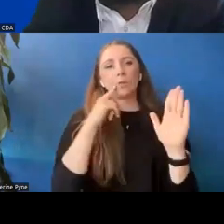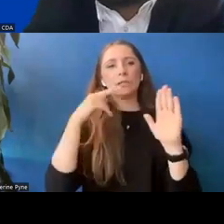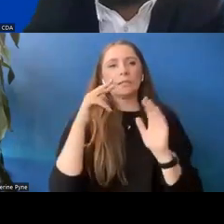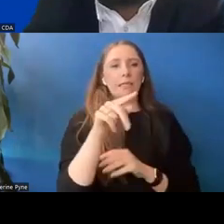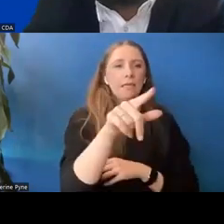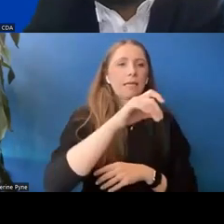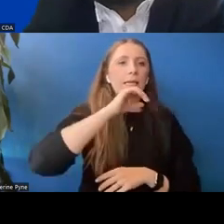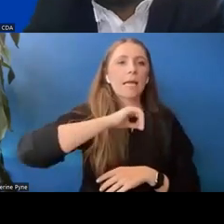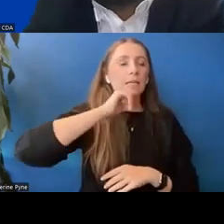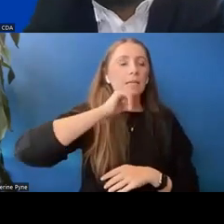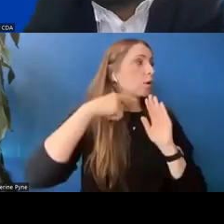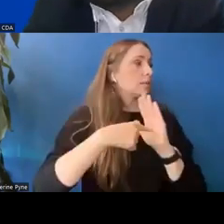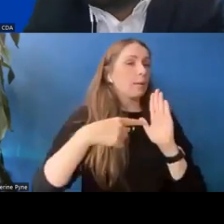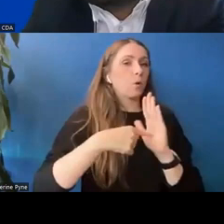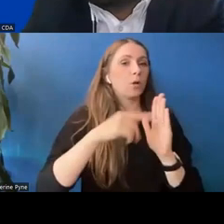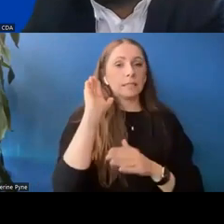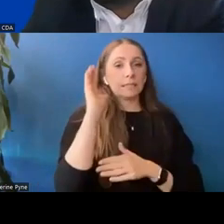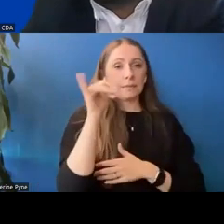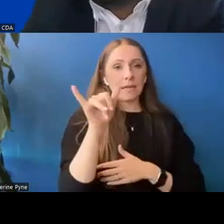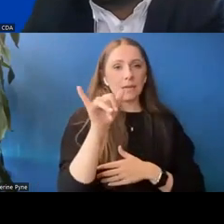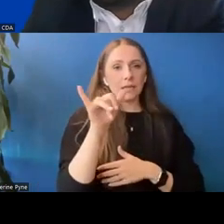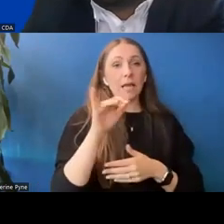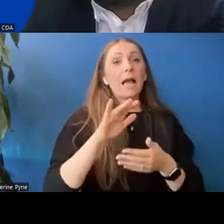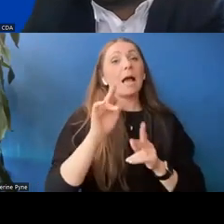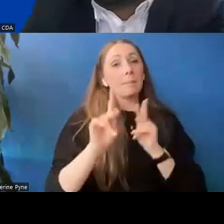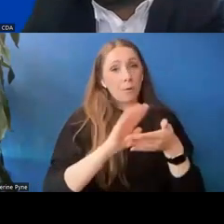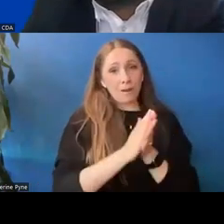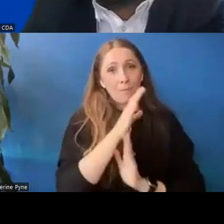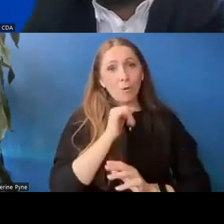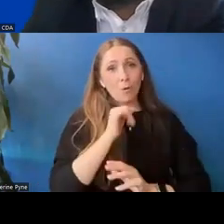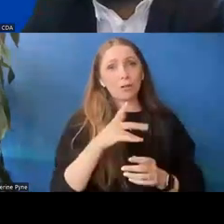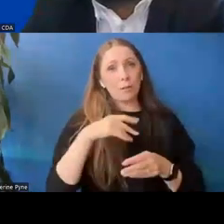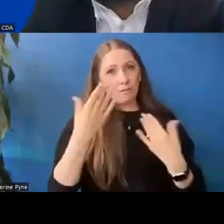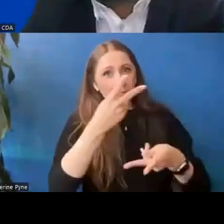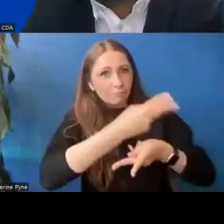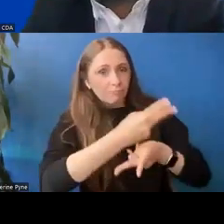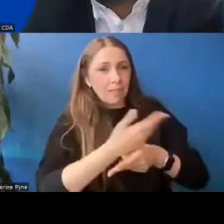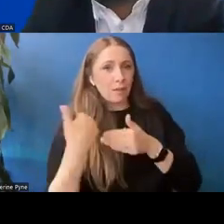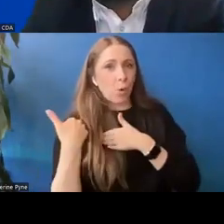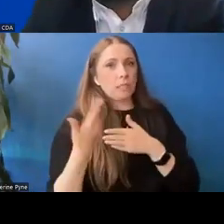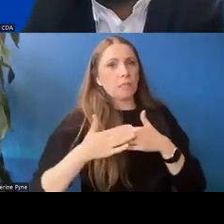age, for example, it looks like, as folks get older and they provide caregiving services, the burdens do